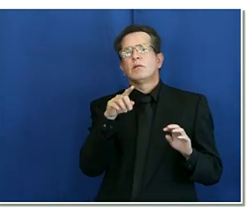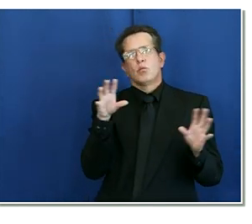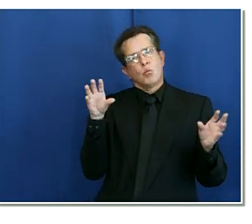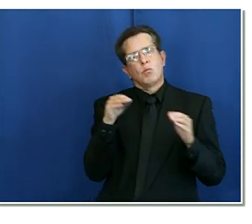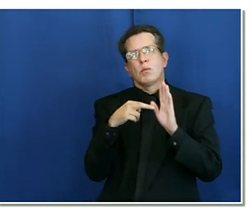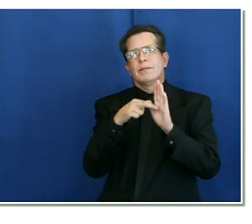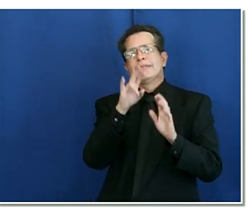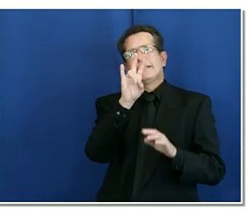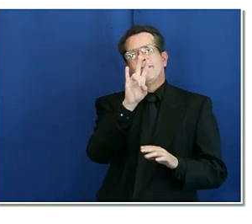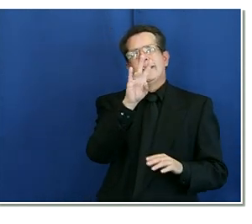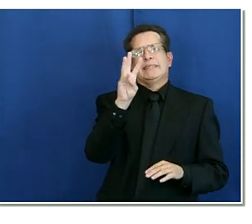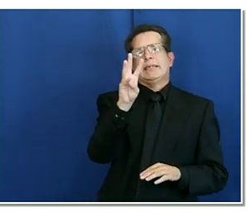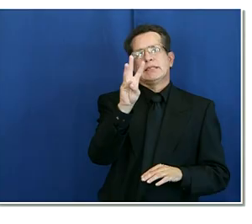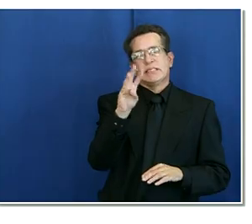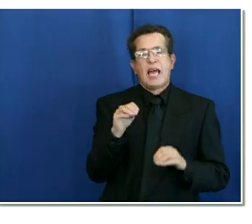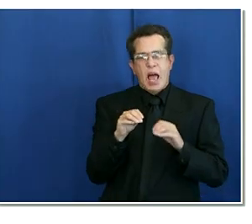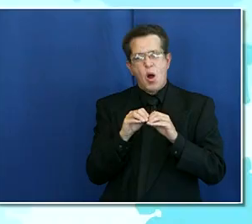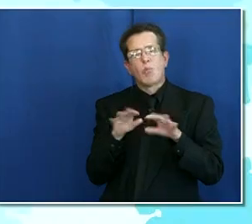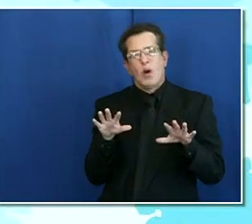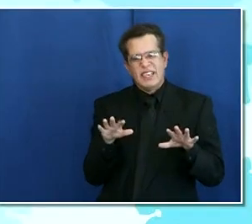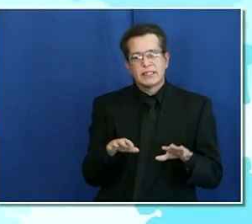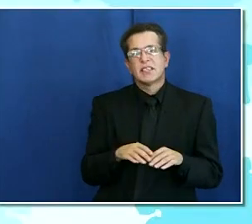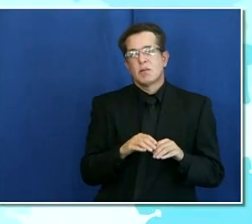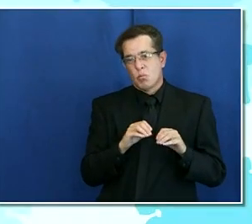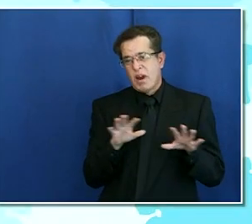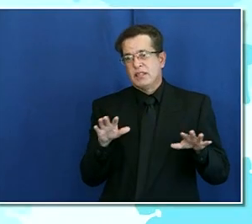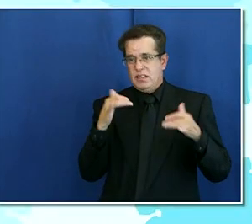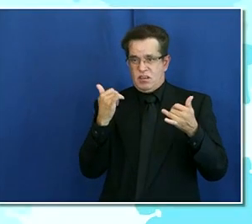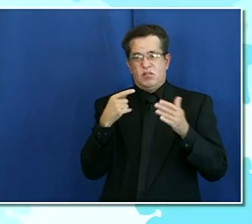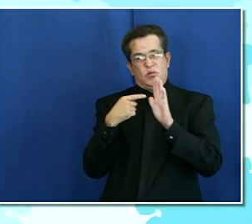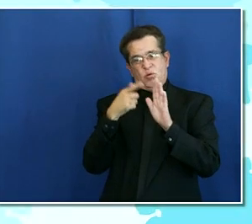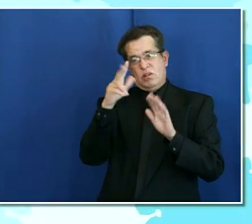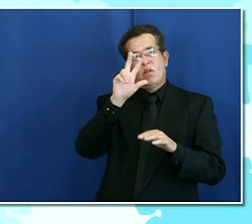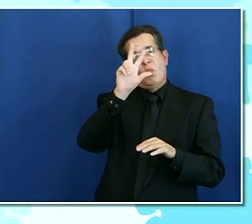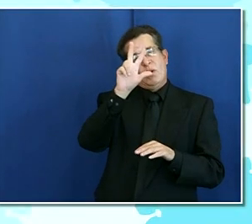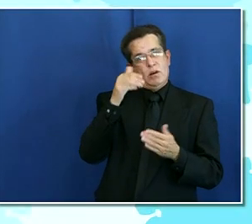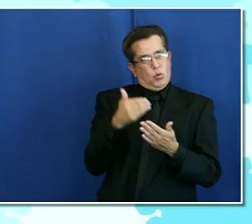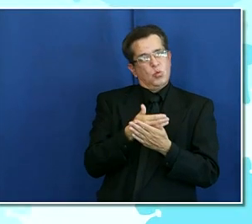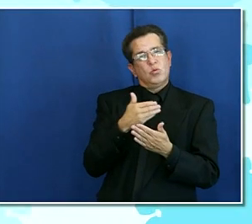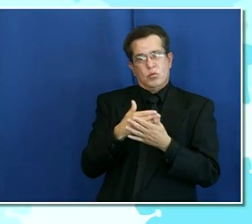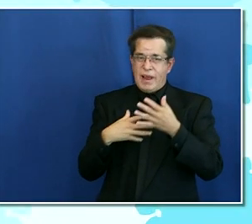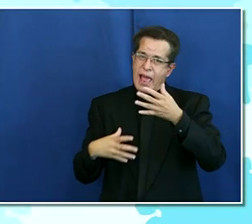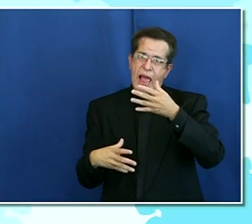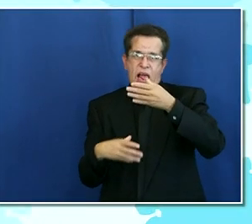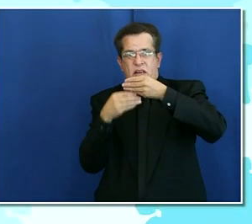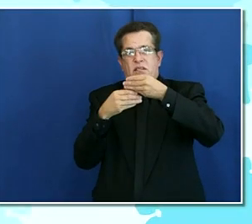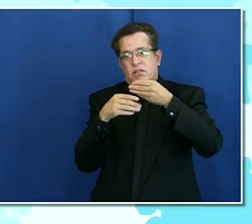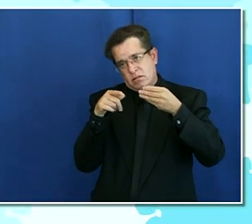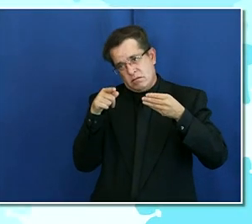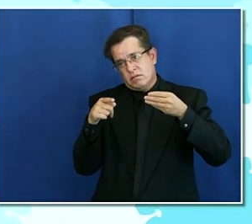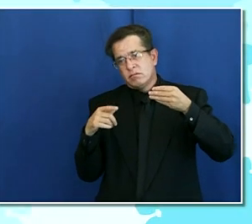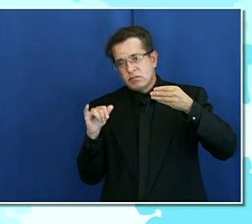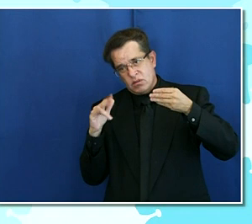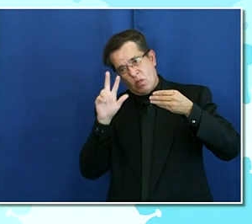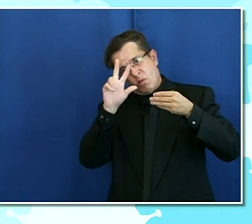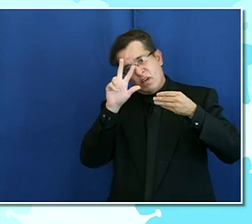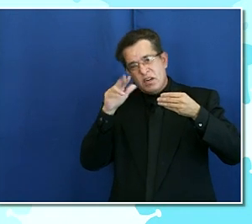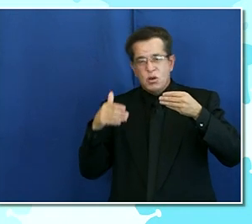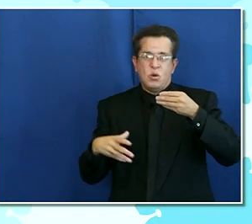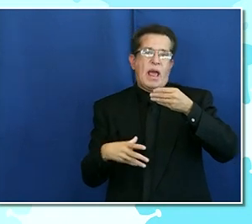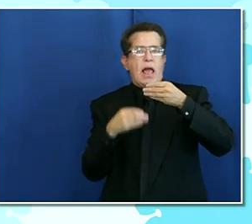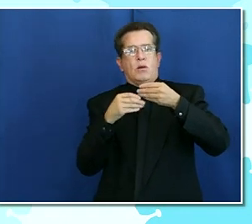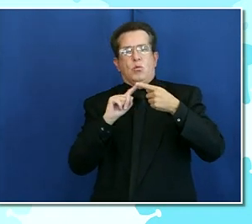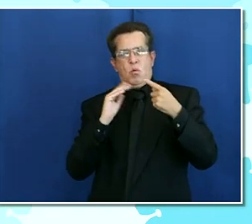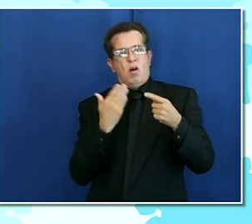outbreaks. In this next slide, today there are 3 outbreaks, community setting outbreaks, added to